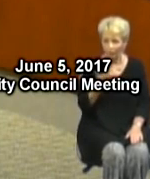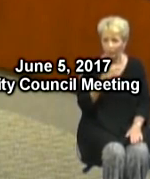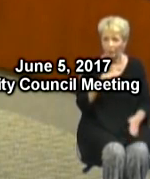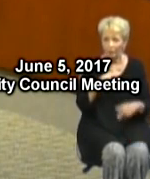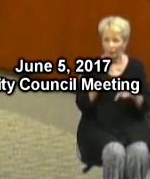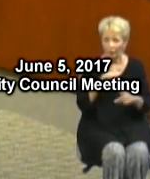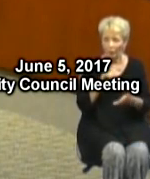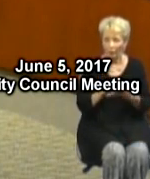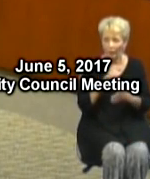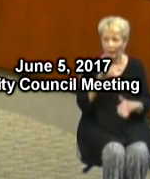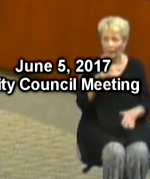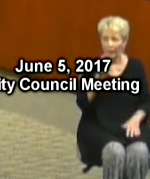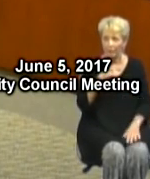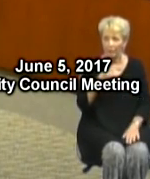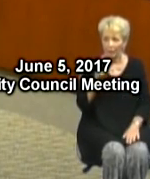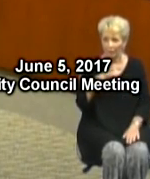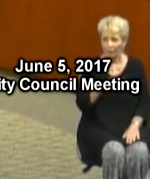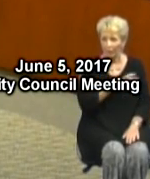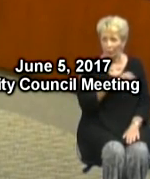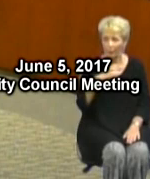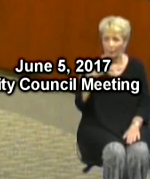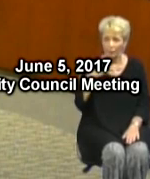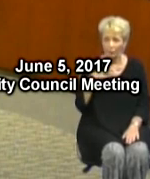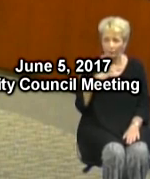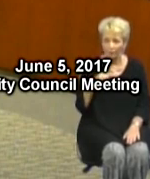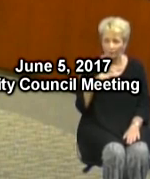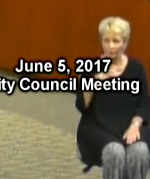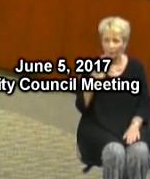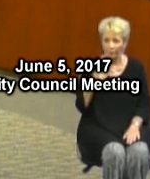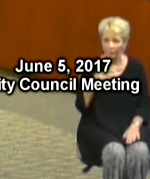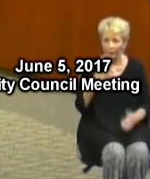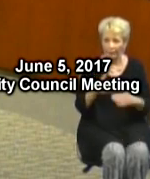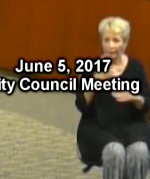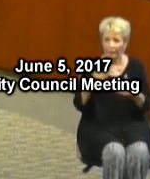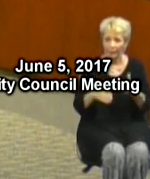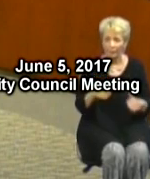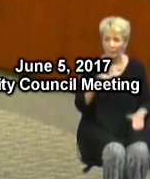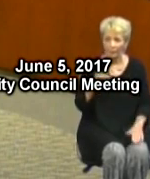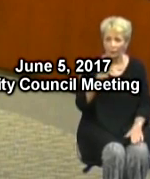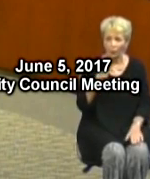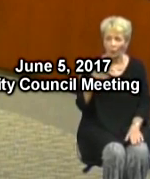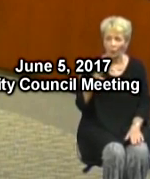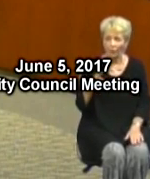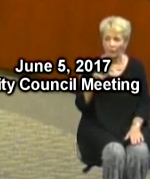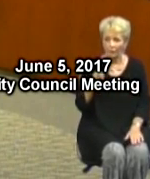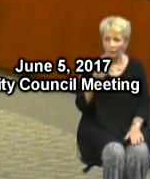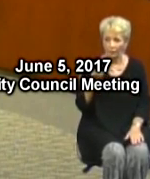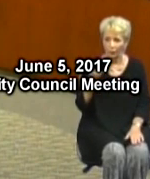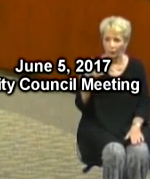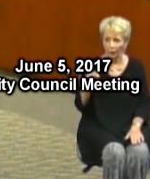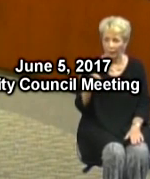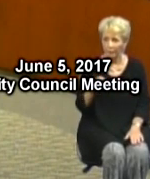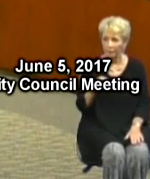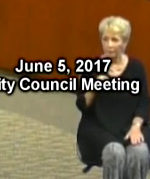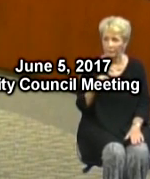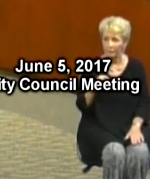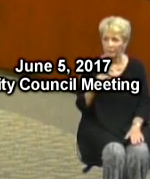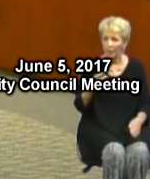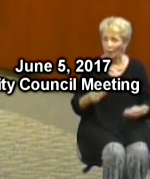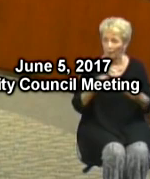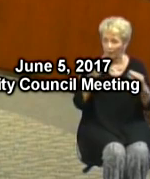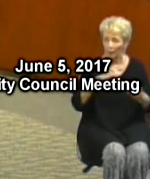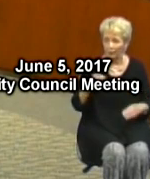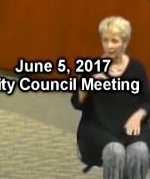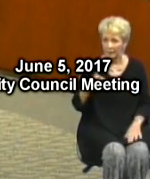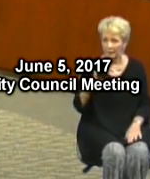the Cable Television Commission for a term to expire June 3rd, 2020. Second. We have a motion and a